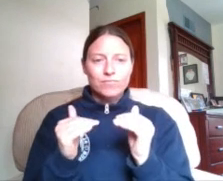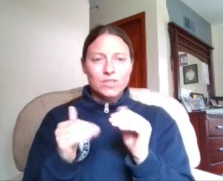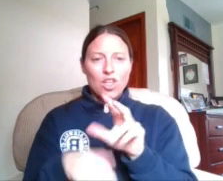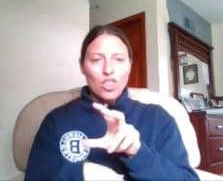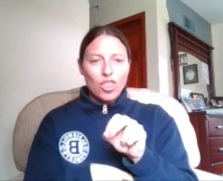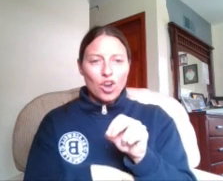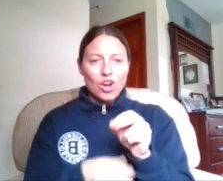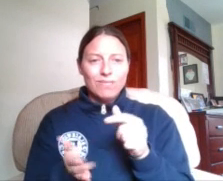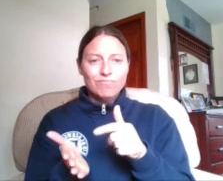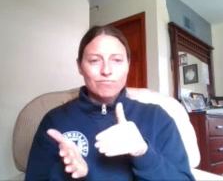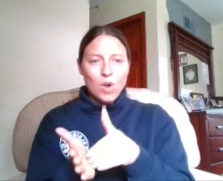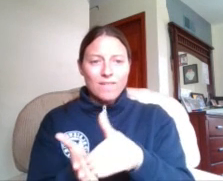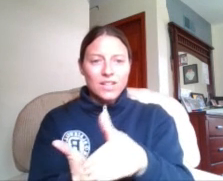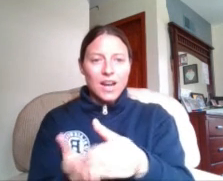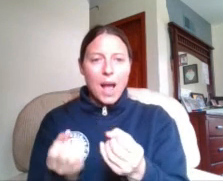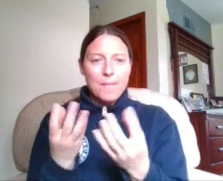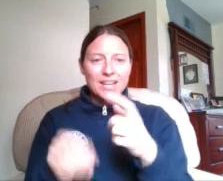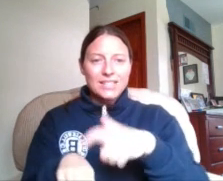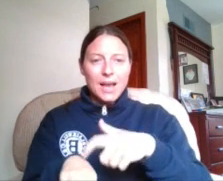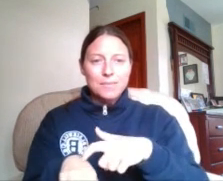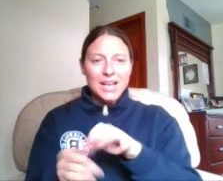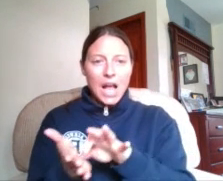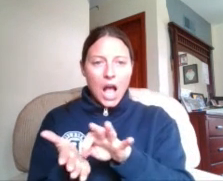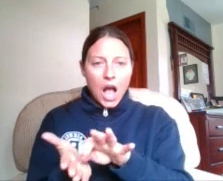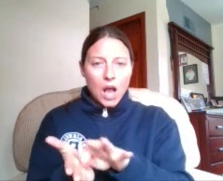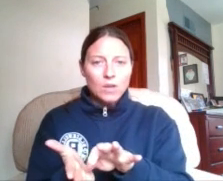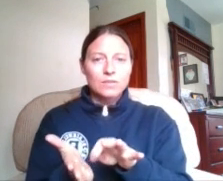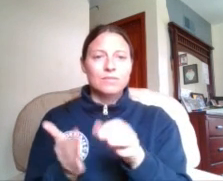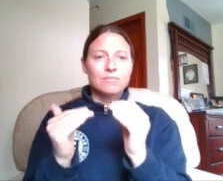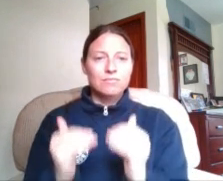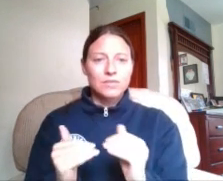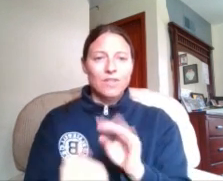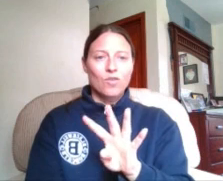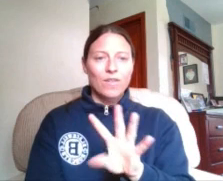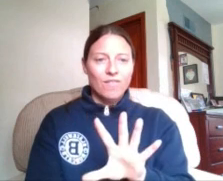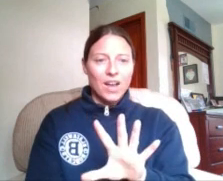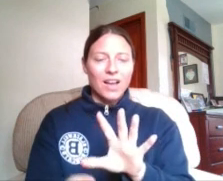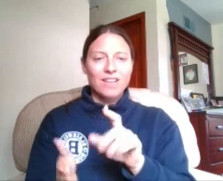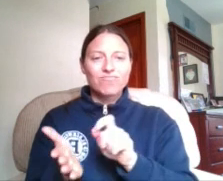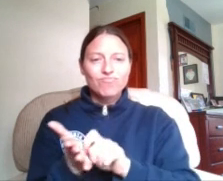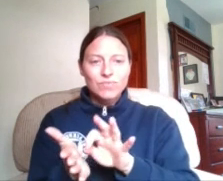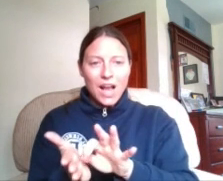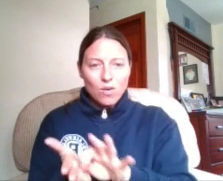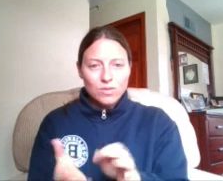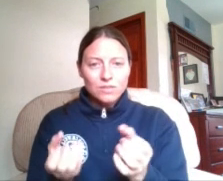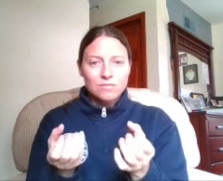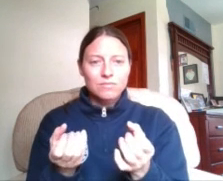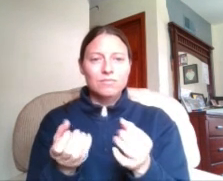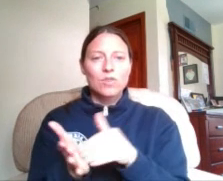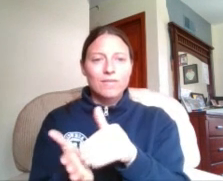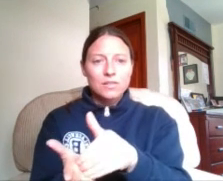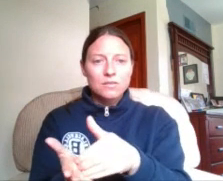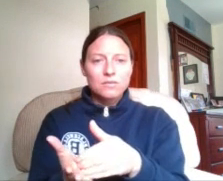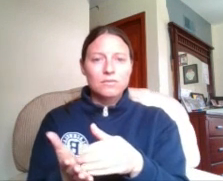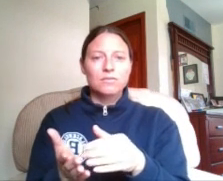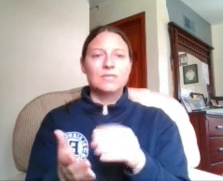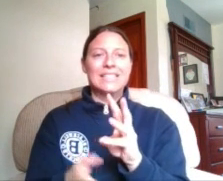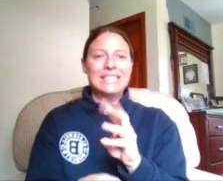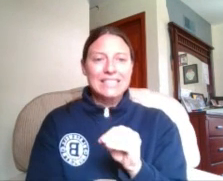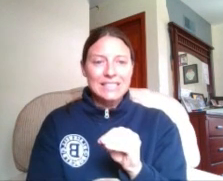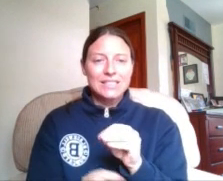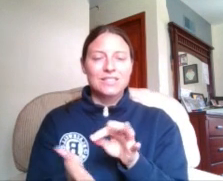times 30 occurred, and 45 occurred, and 60 occurred. Write those in. Then